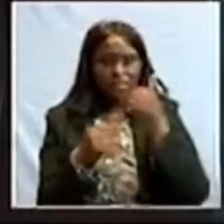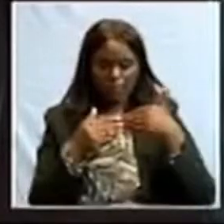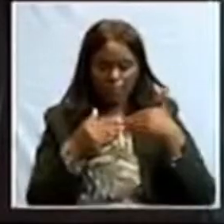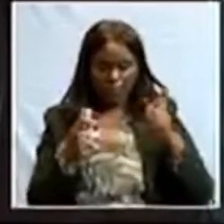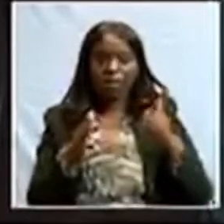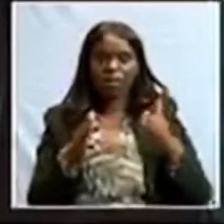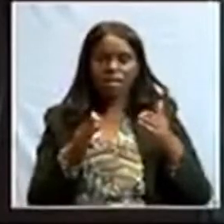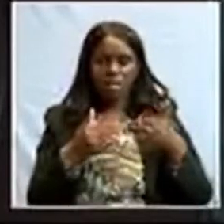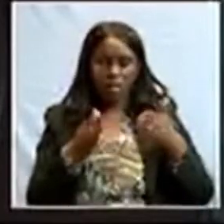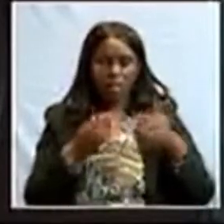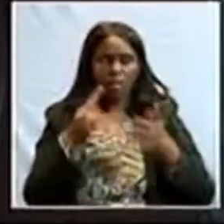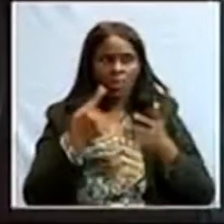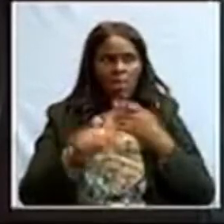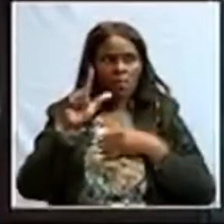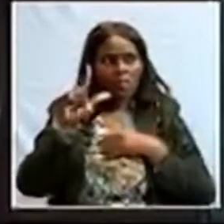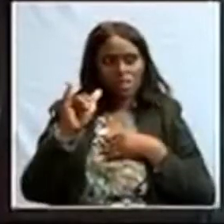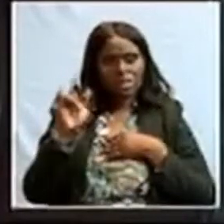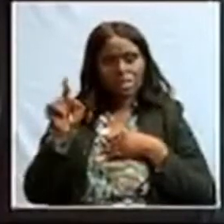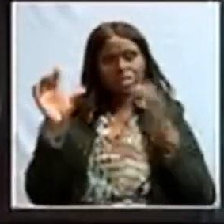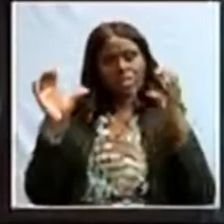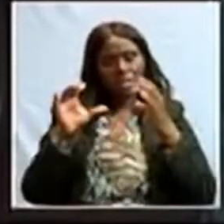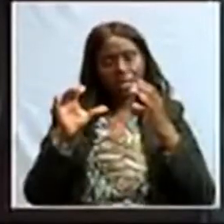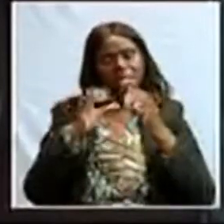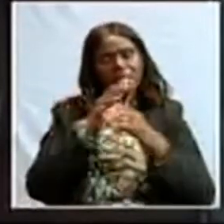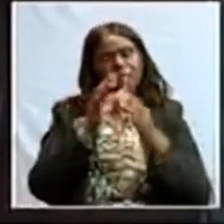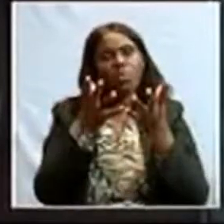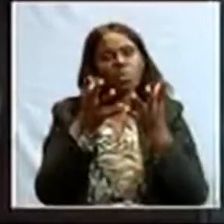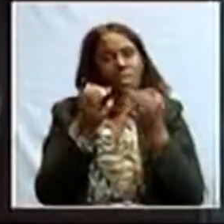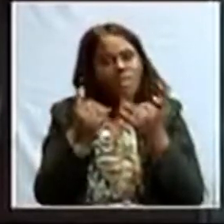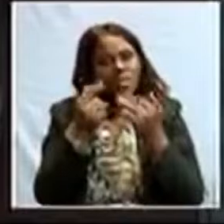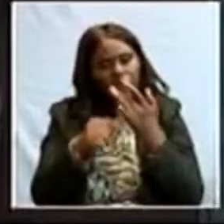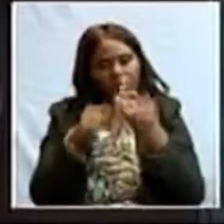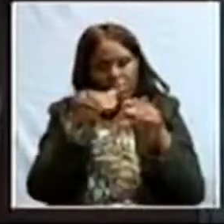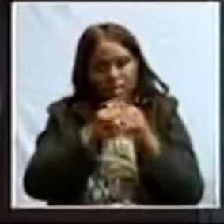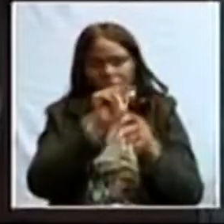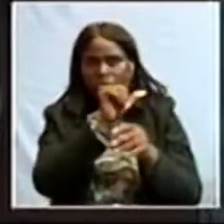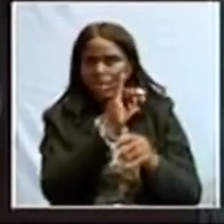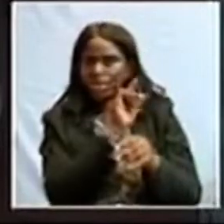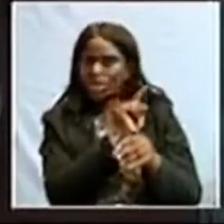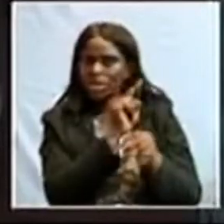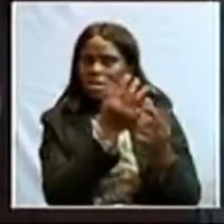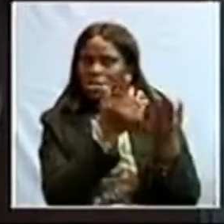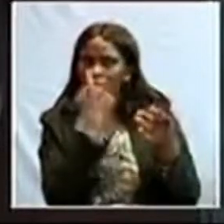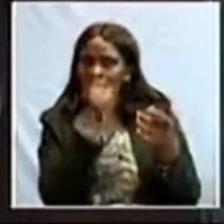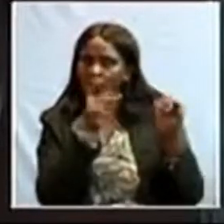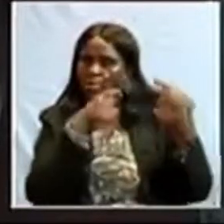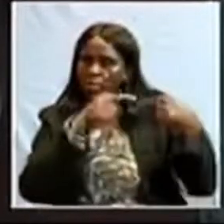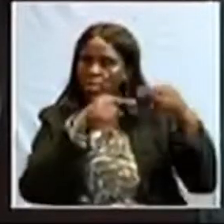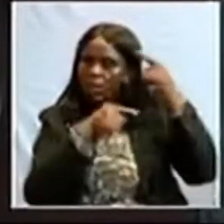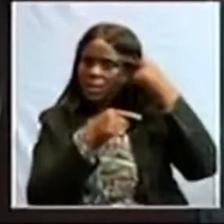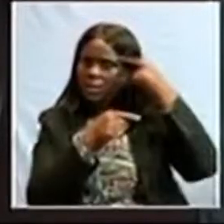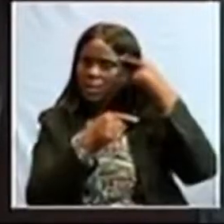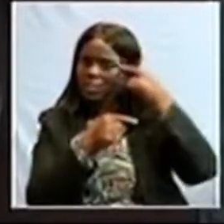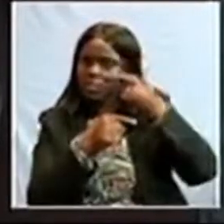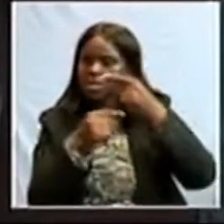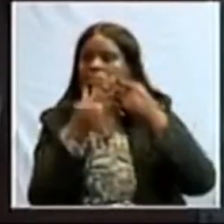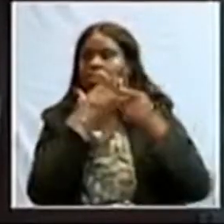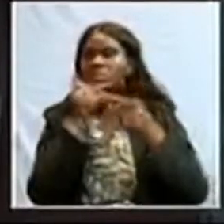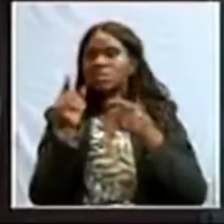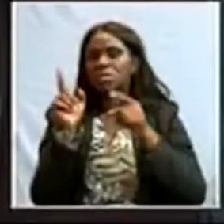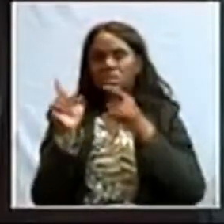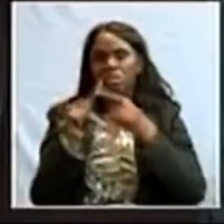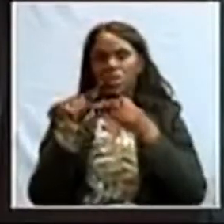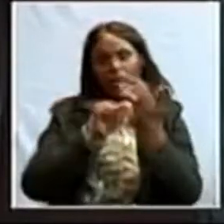would Luanshya Municipal Council prefer? To sit in Luanshya, wait for local government commission